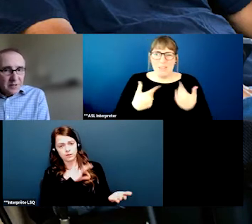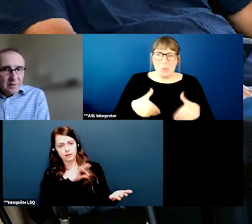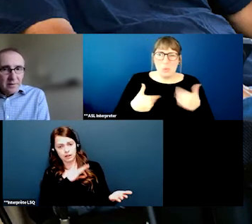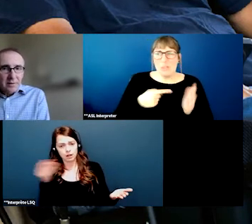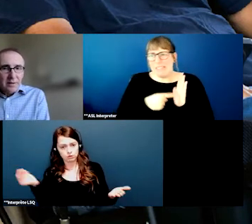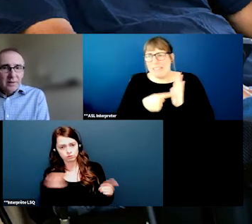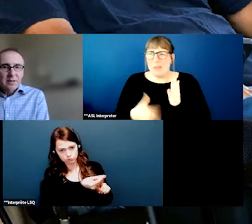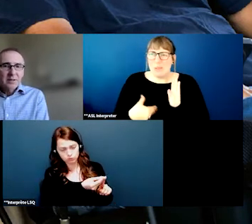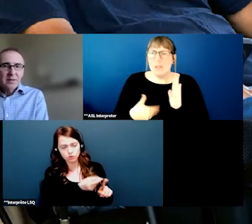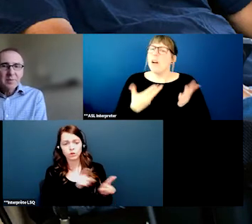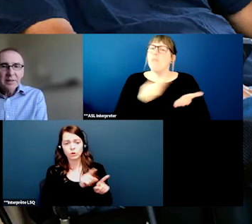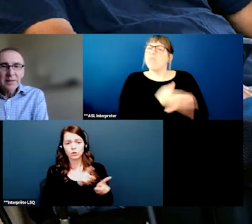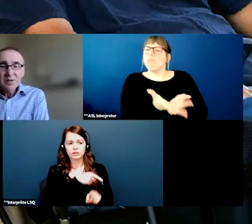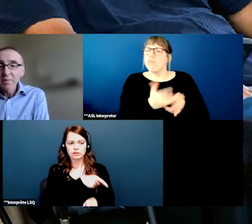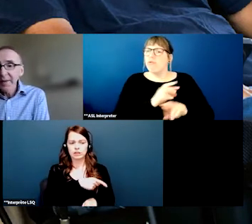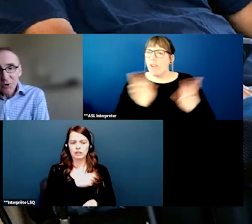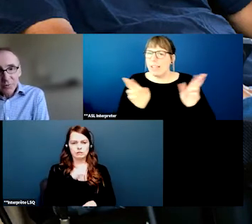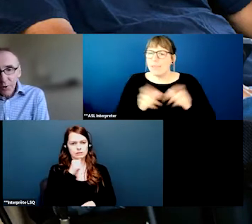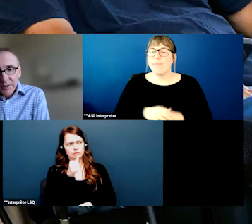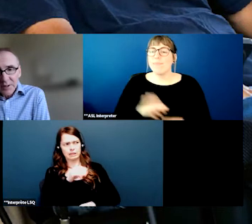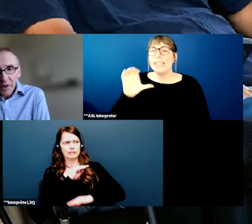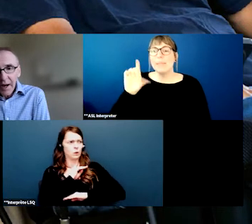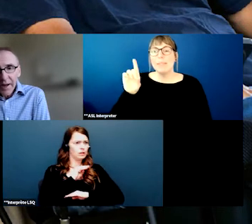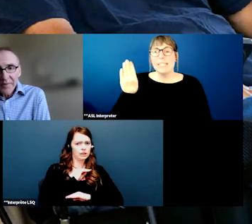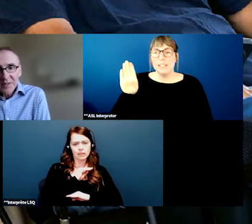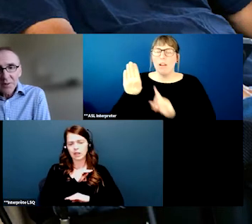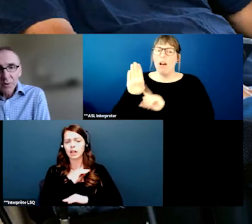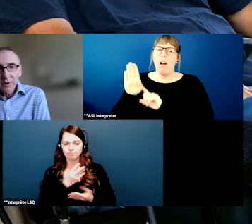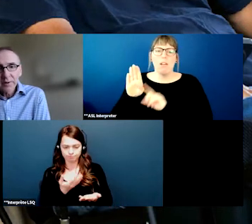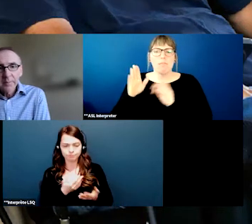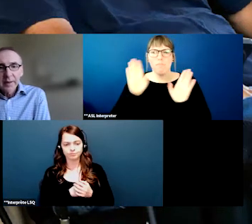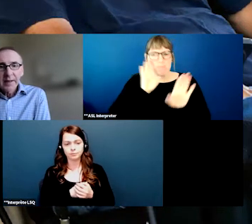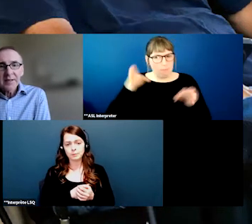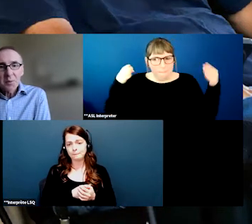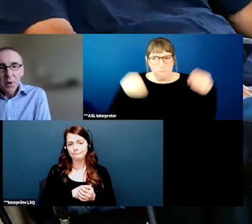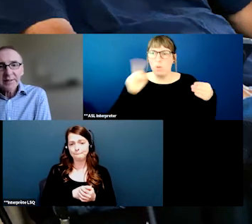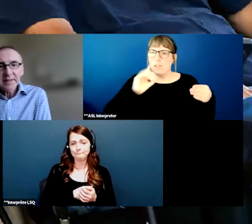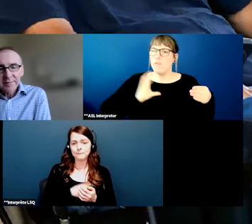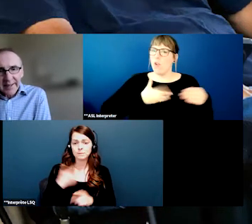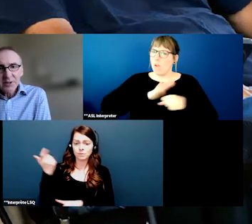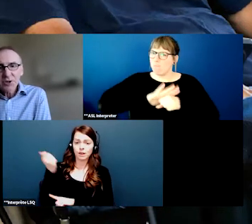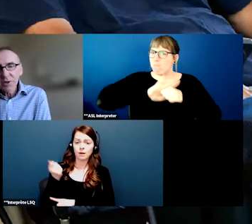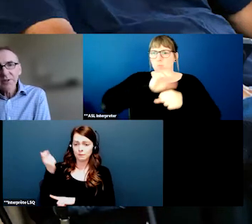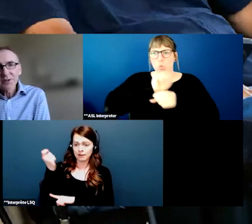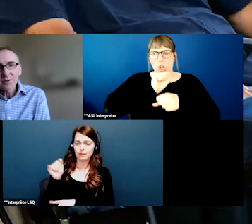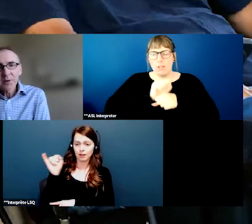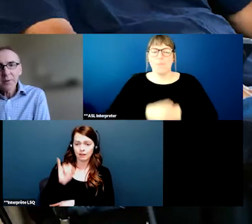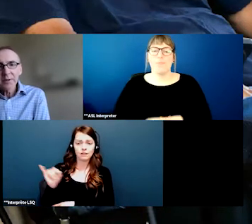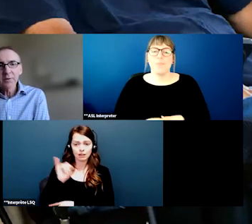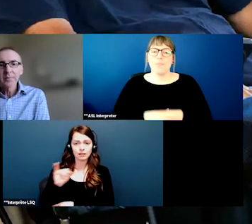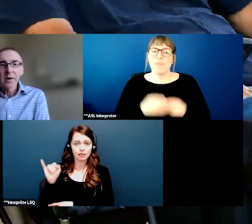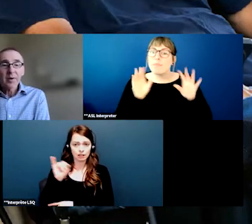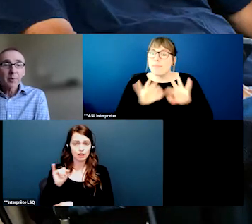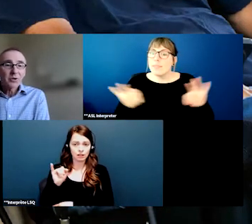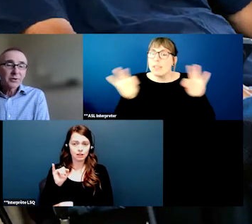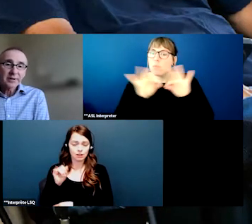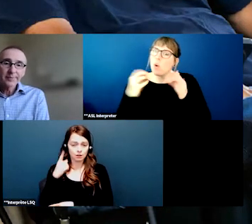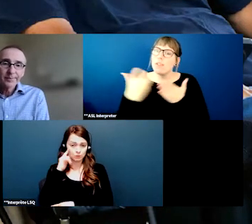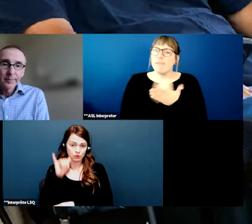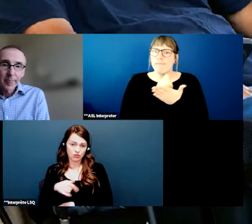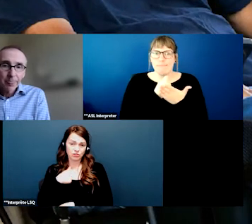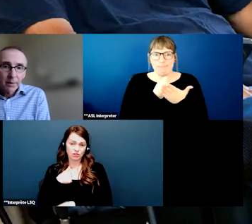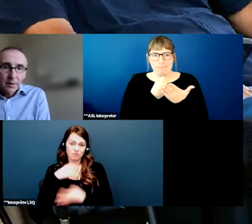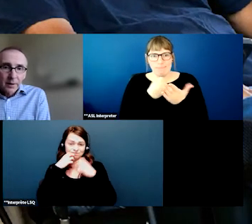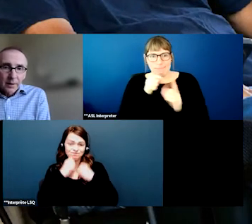this reason, the CDB is a major focus of our advocacy work, as we want to take advantage of this unique window of